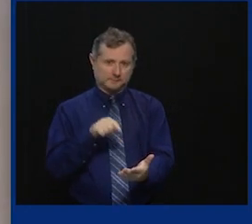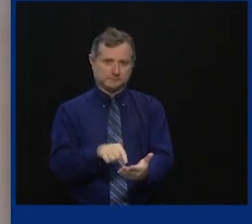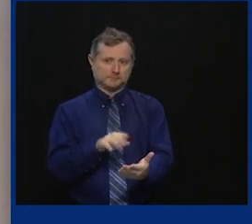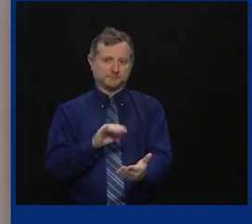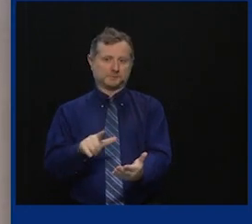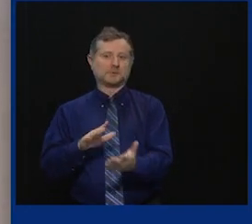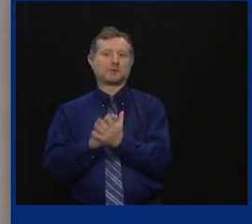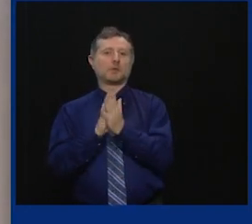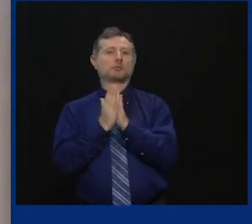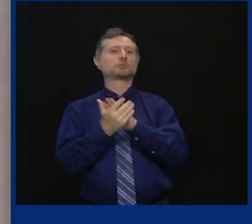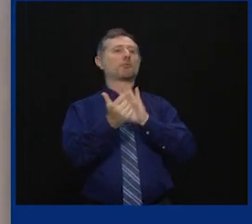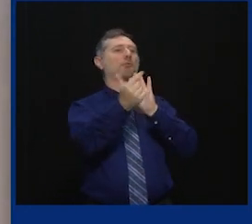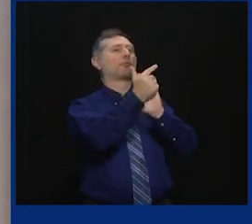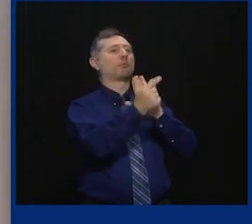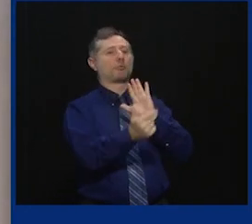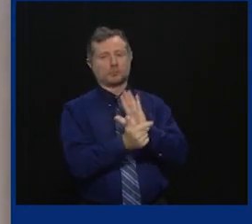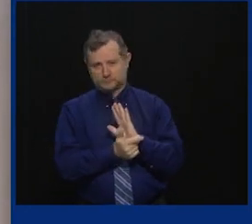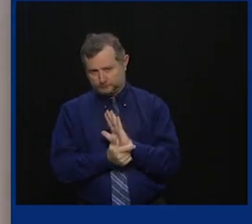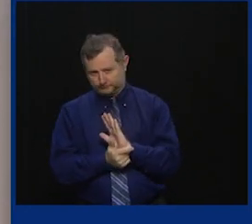law.